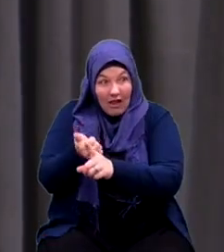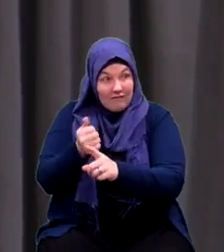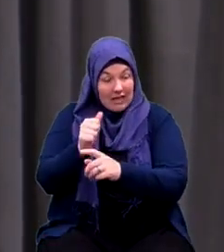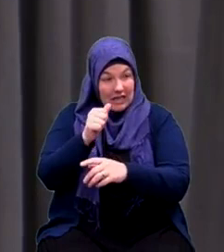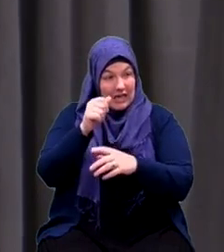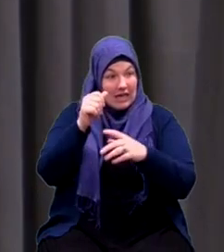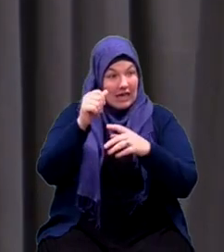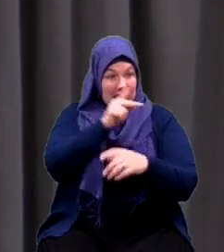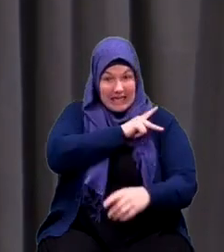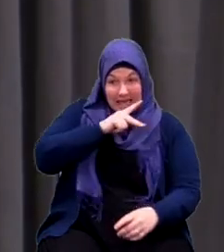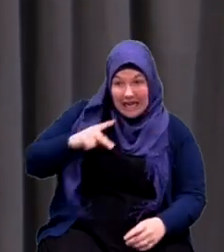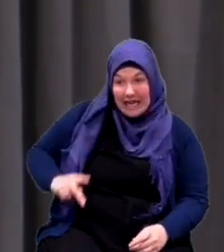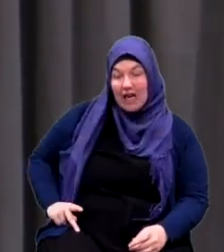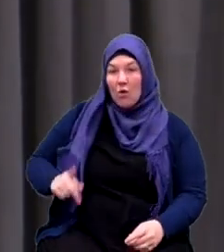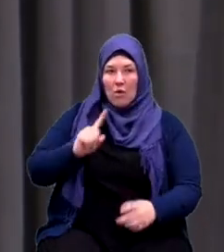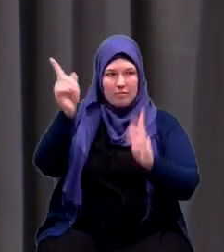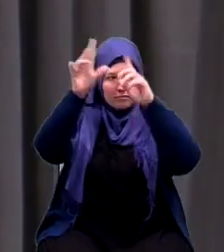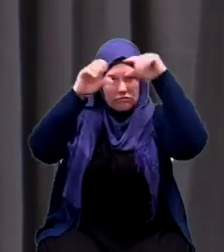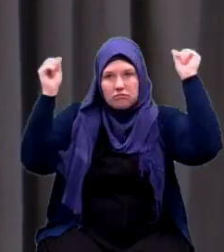Why should I care for him?